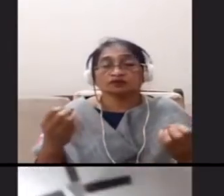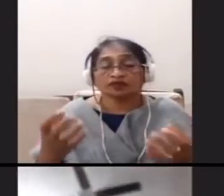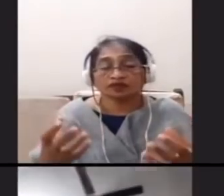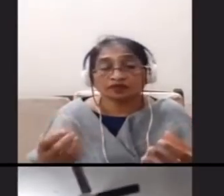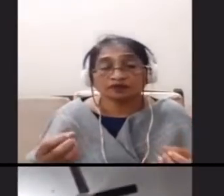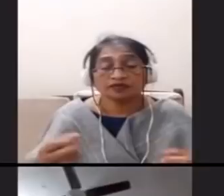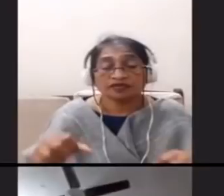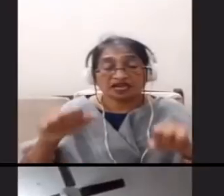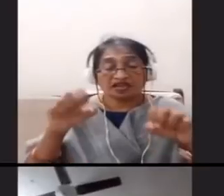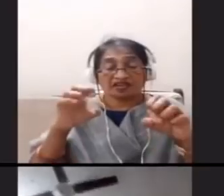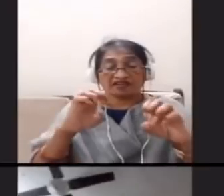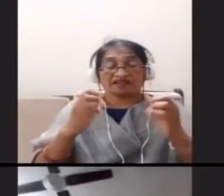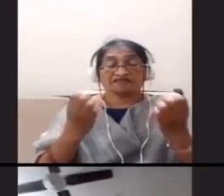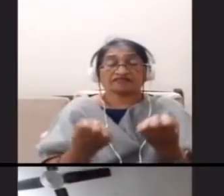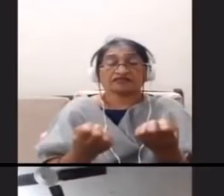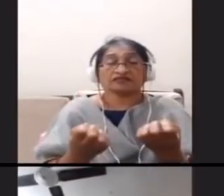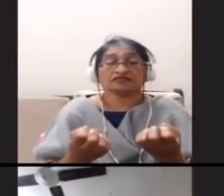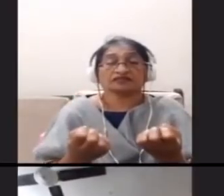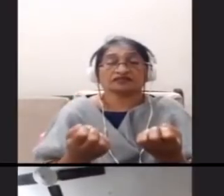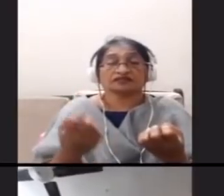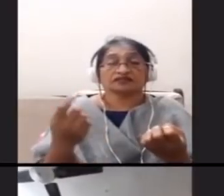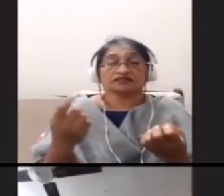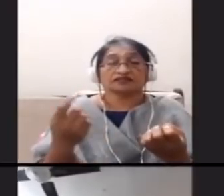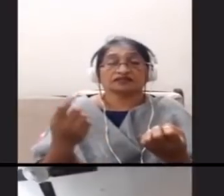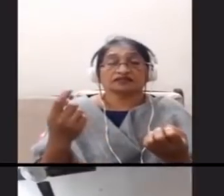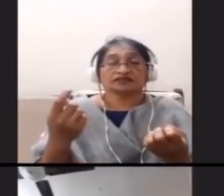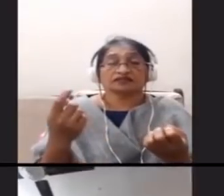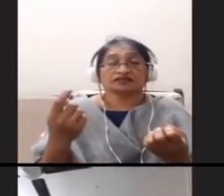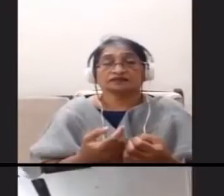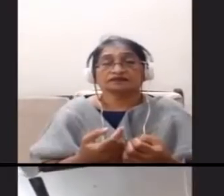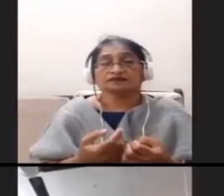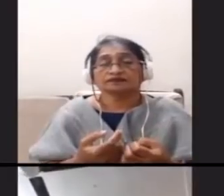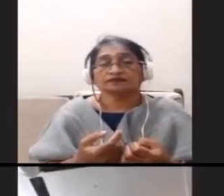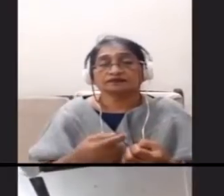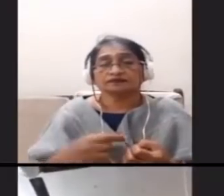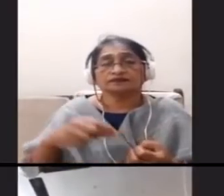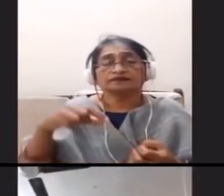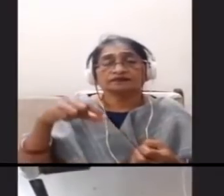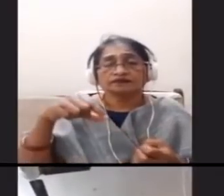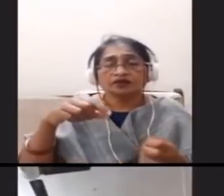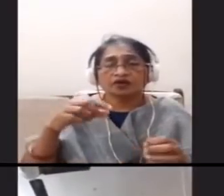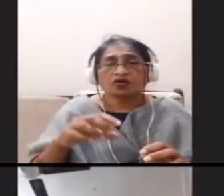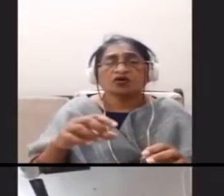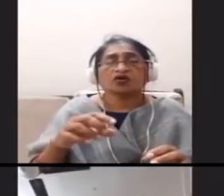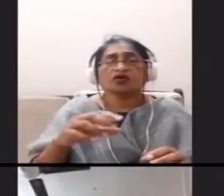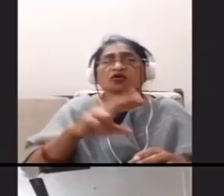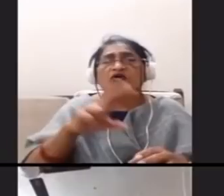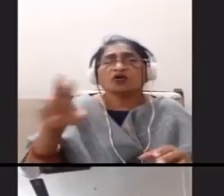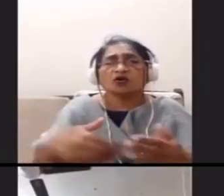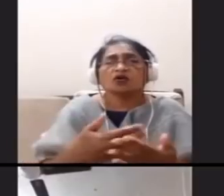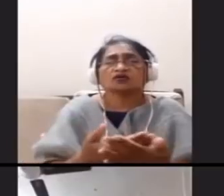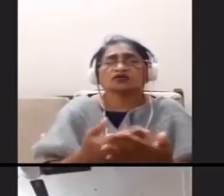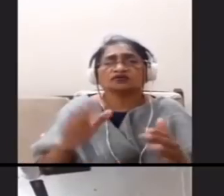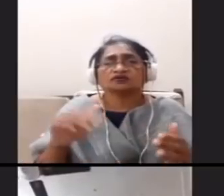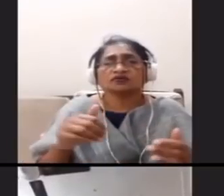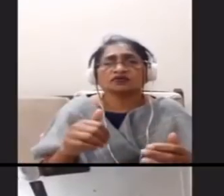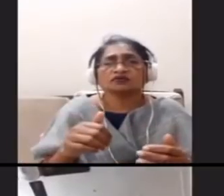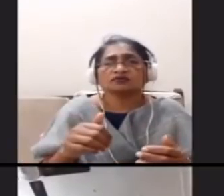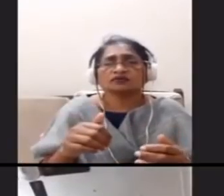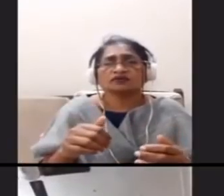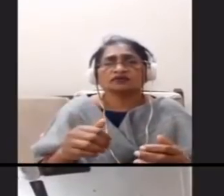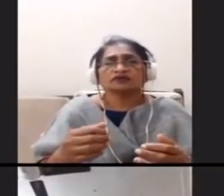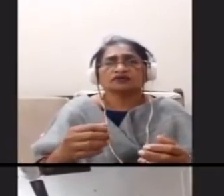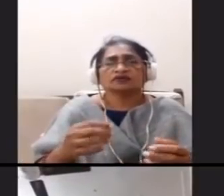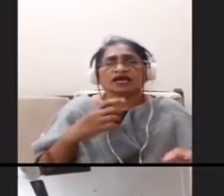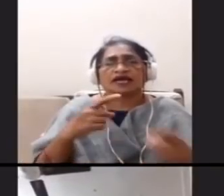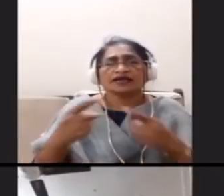effort of a coterie of stakeholders. It also calls for the confluence of